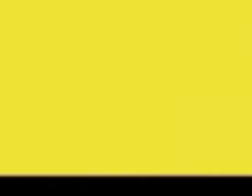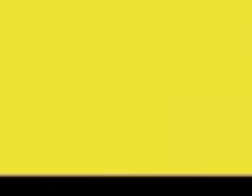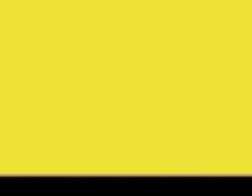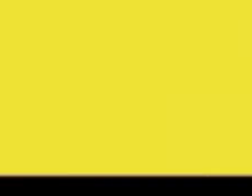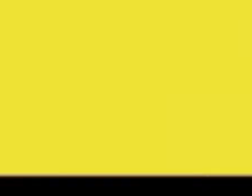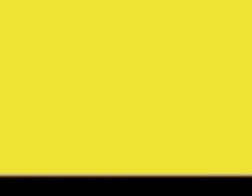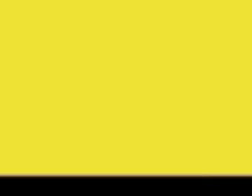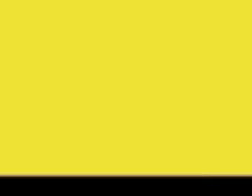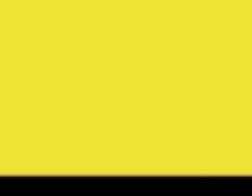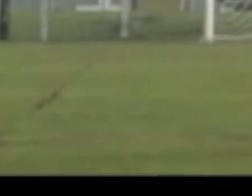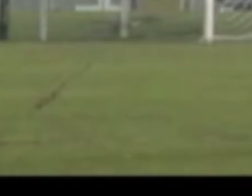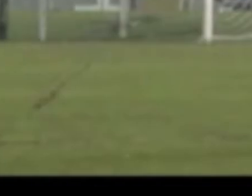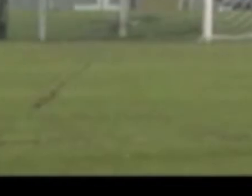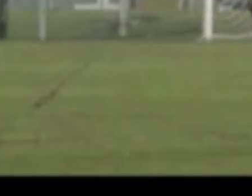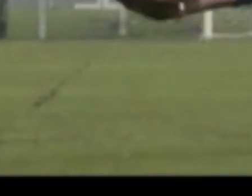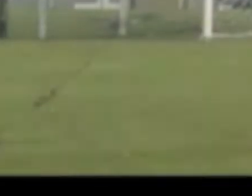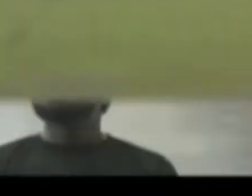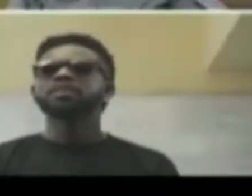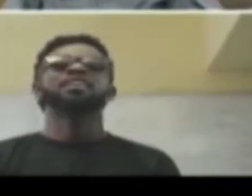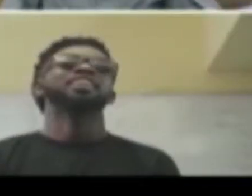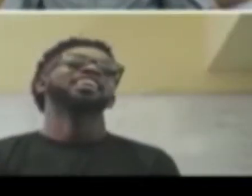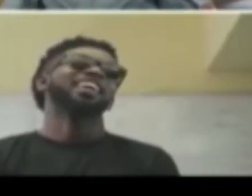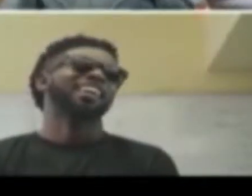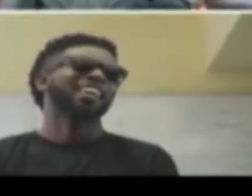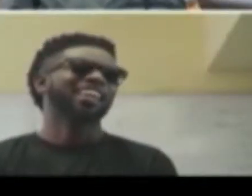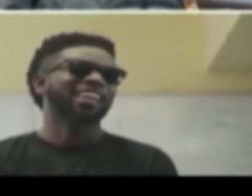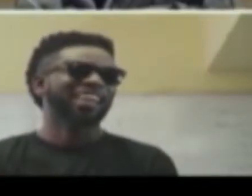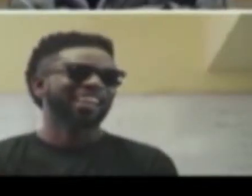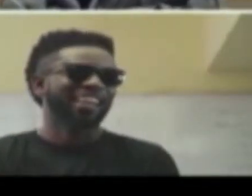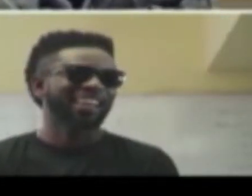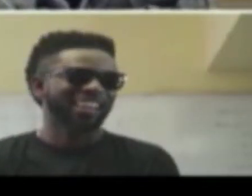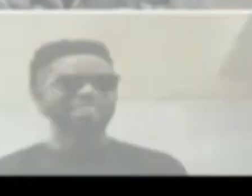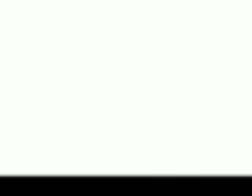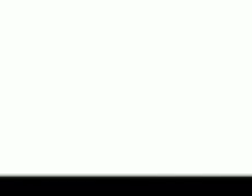skills. When girls do better, we all do better.